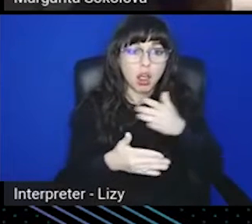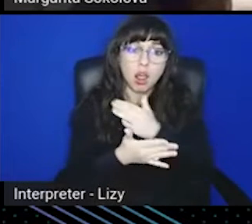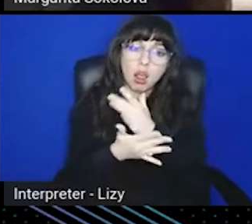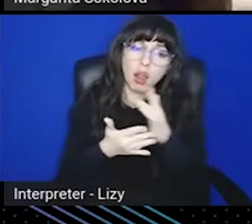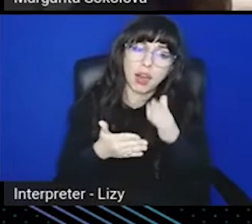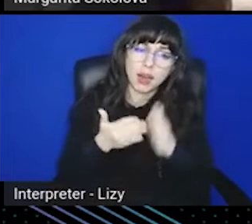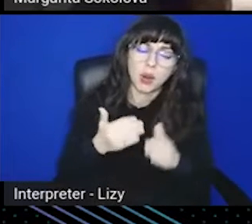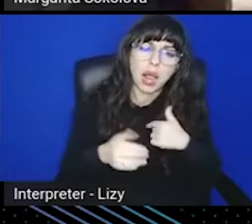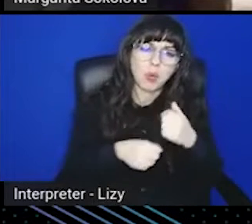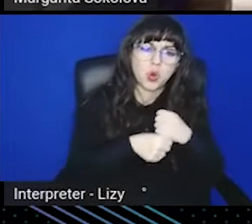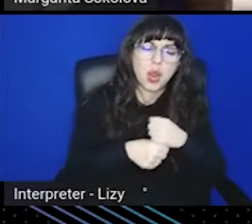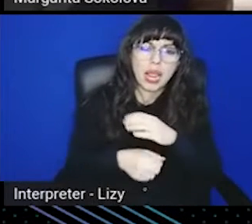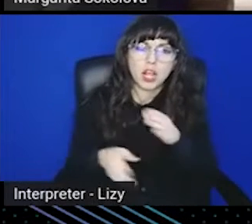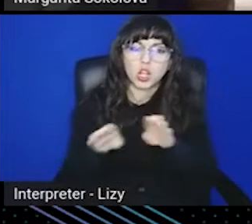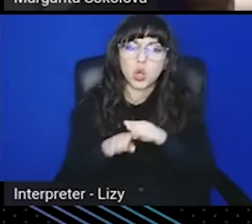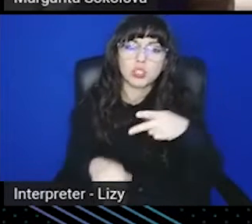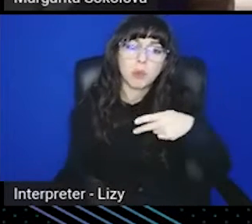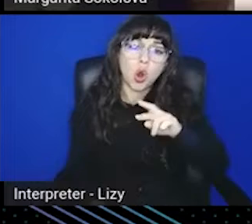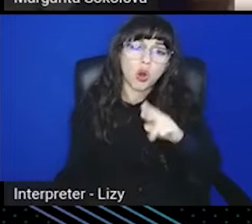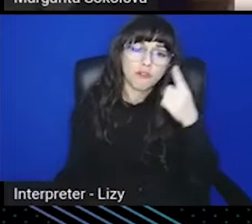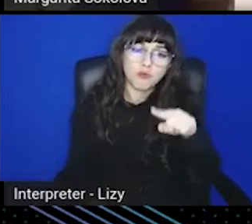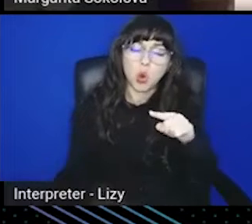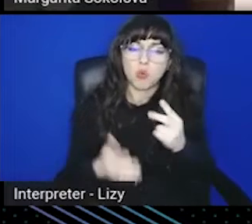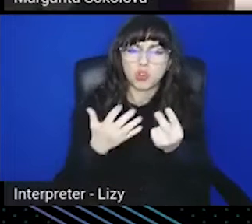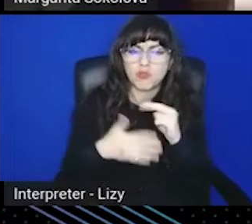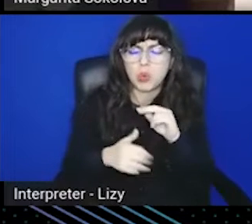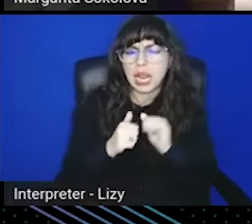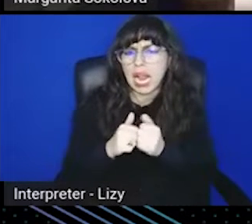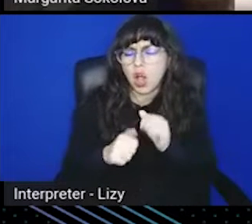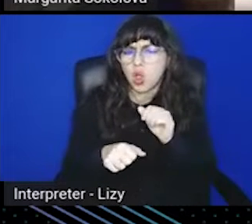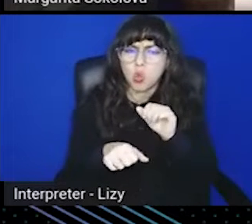to demonstrate how the workflow works.